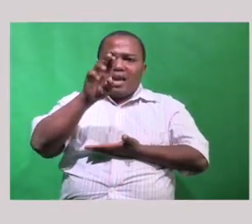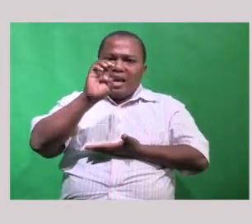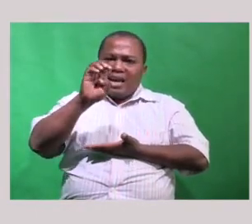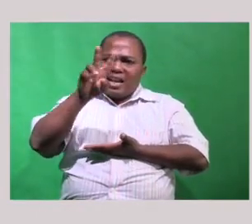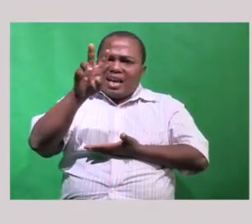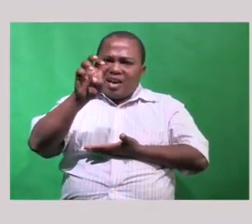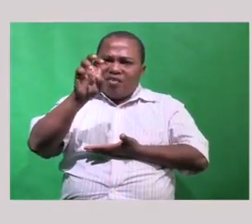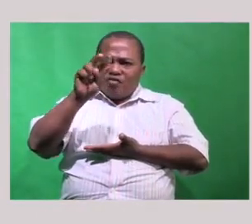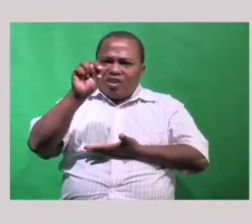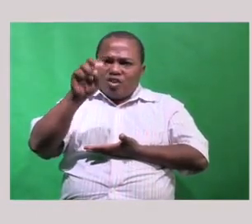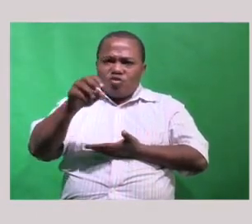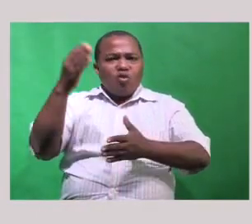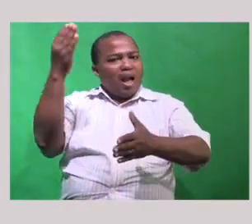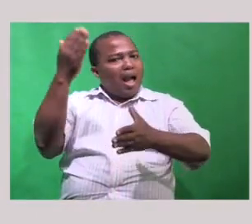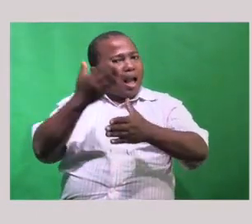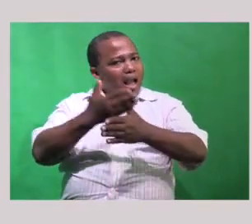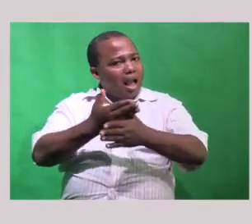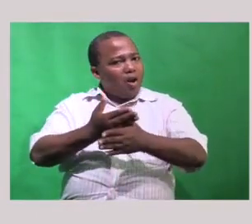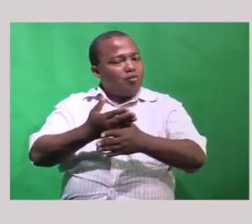account.